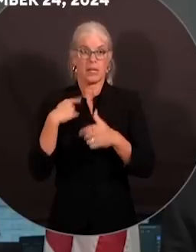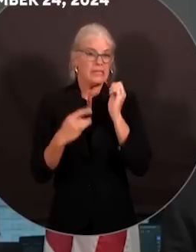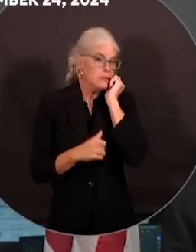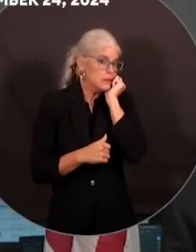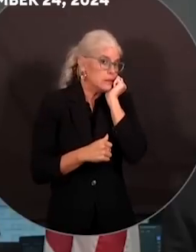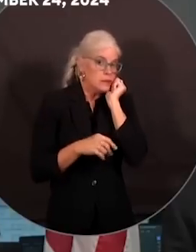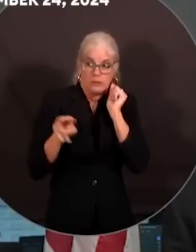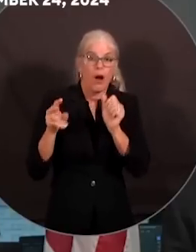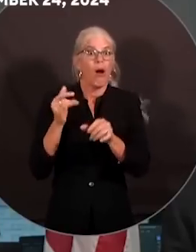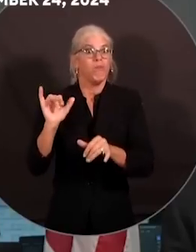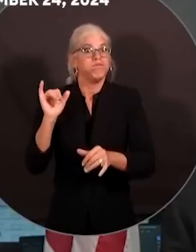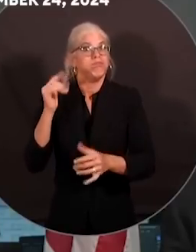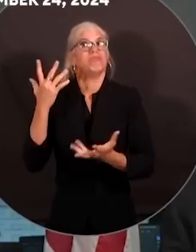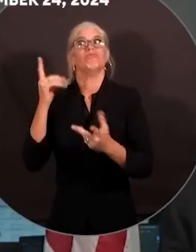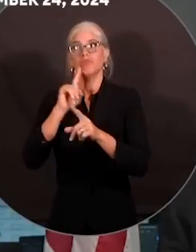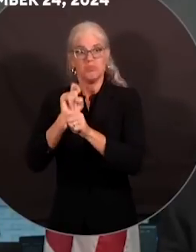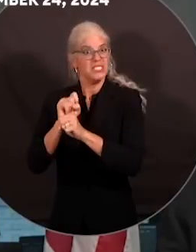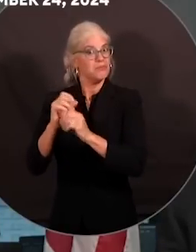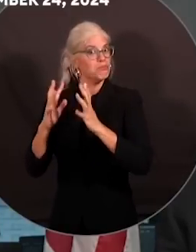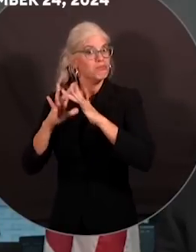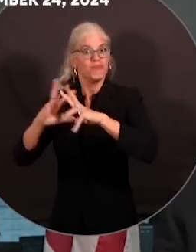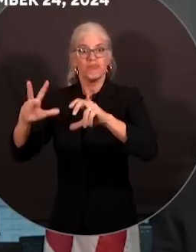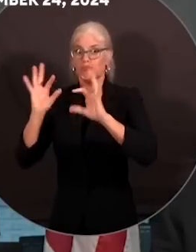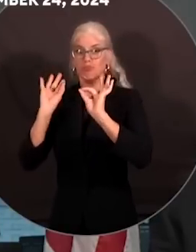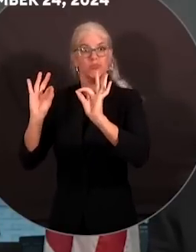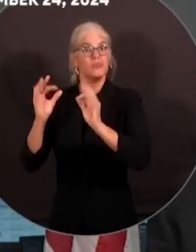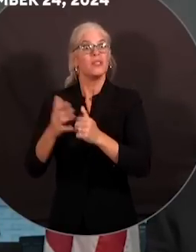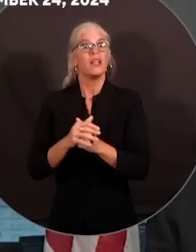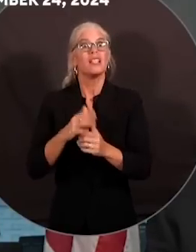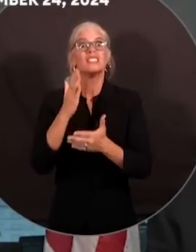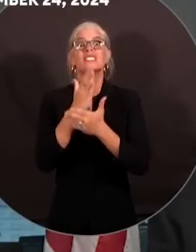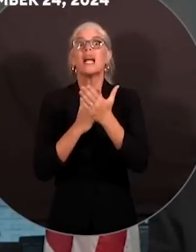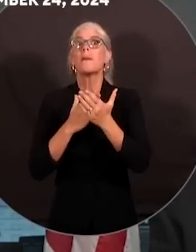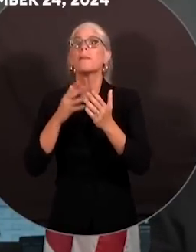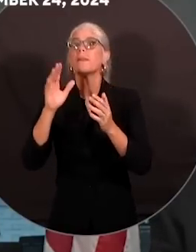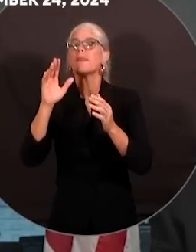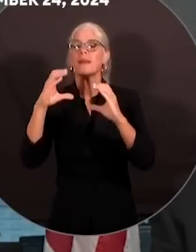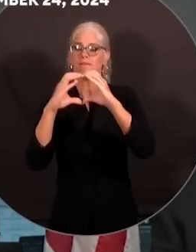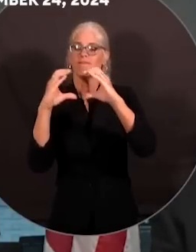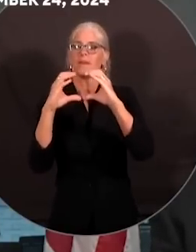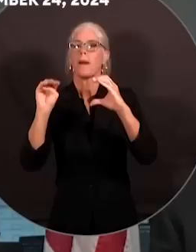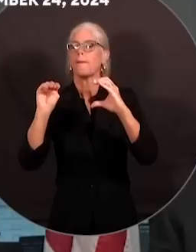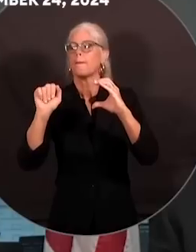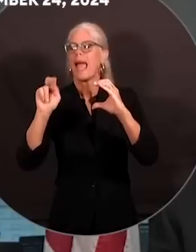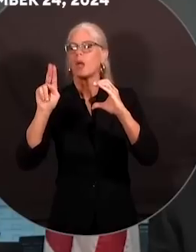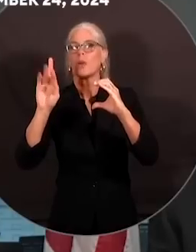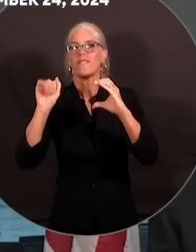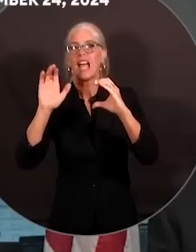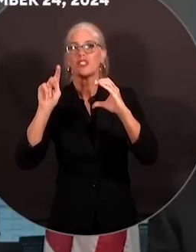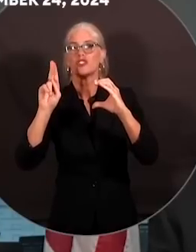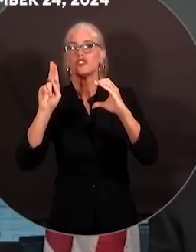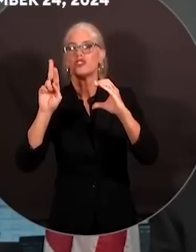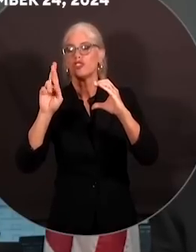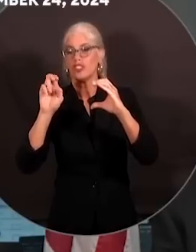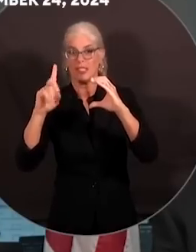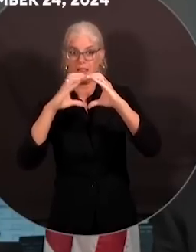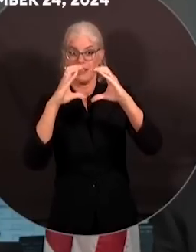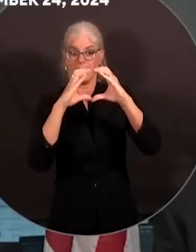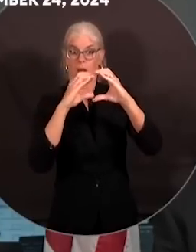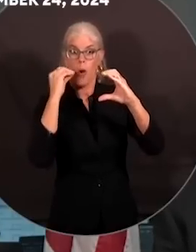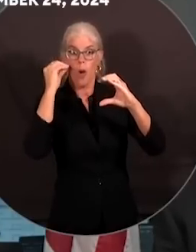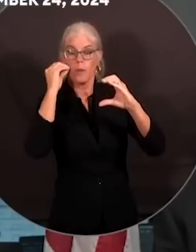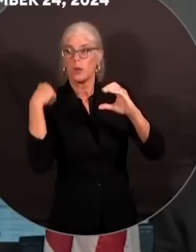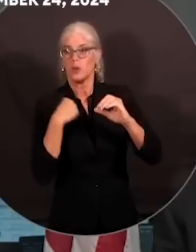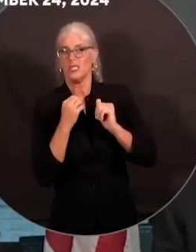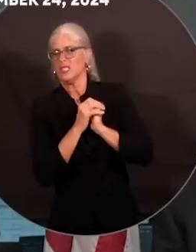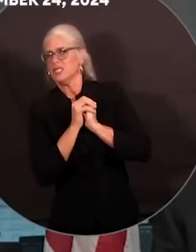these manufactured homes communities are going to be like. And some of those newer ones, honestly, did pretty well. So I think that's